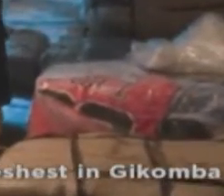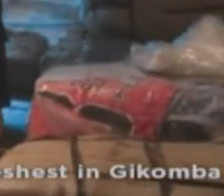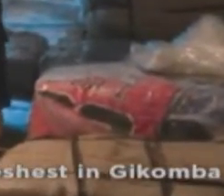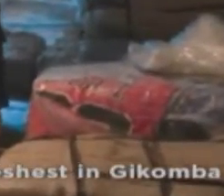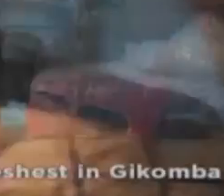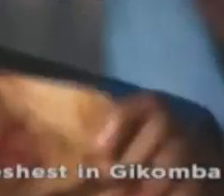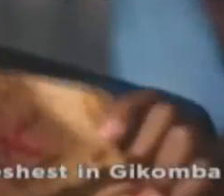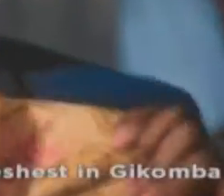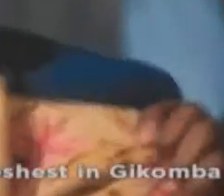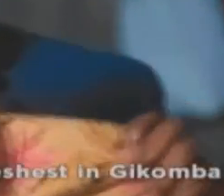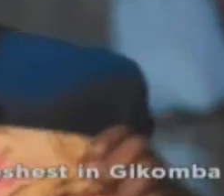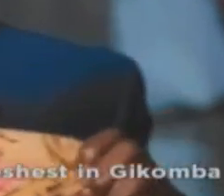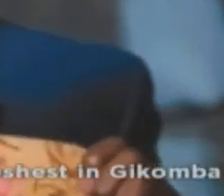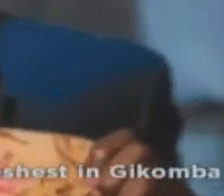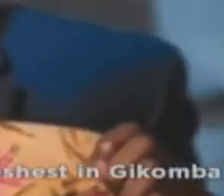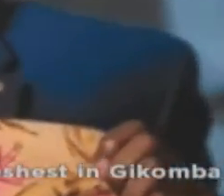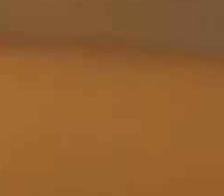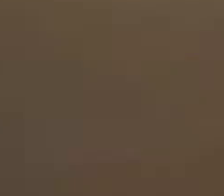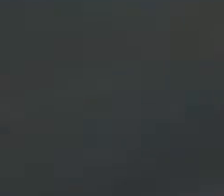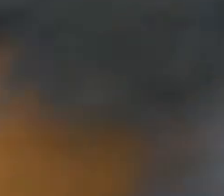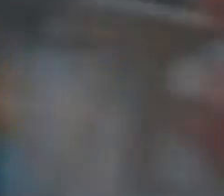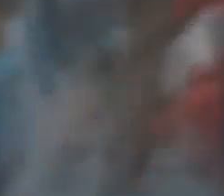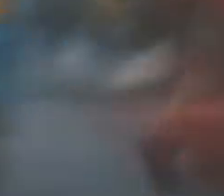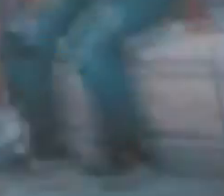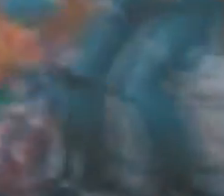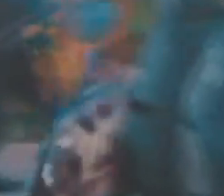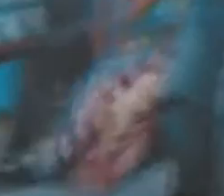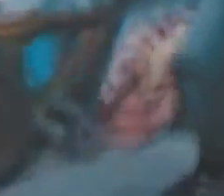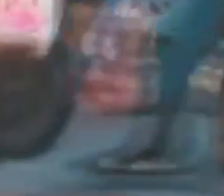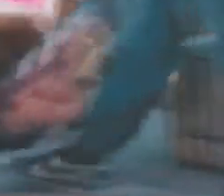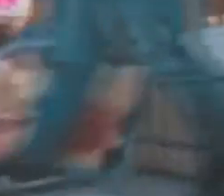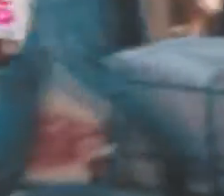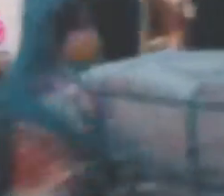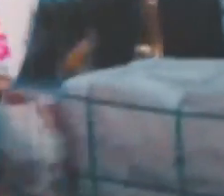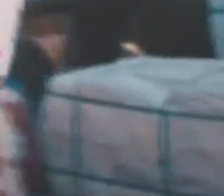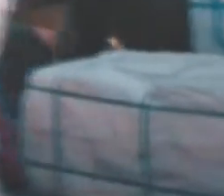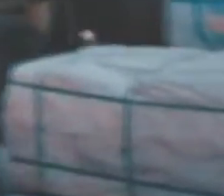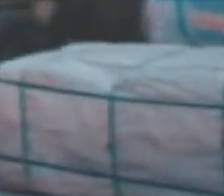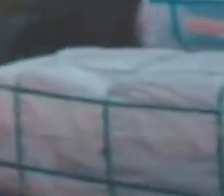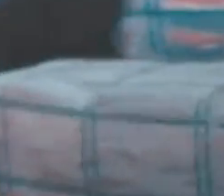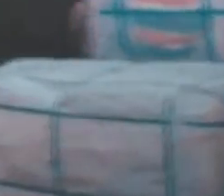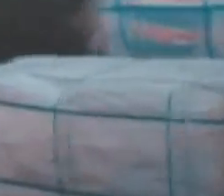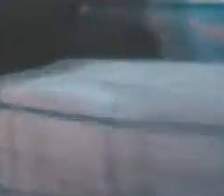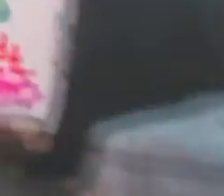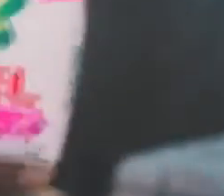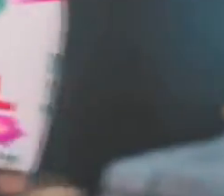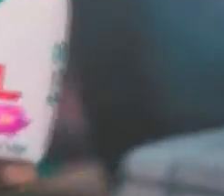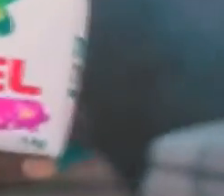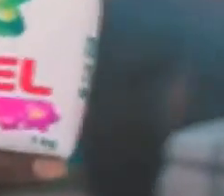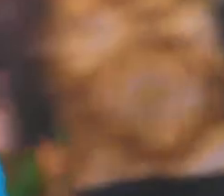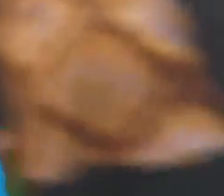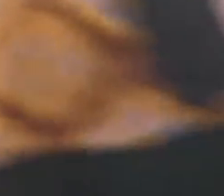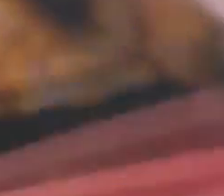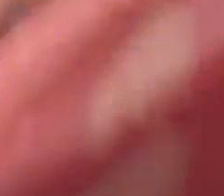na hii harufu ya bale into the freshest igi kosi yote. Siri ni hii Ariel mpya ya pink.